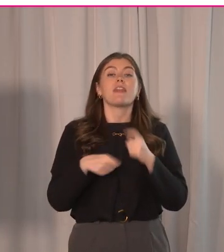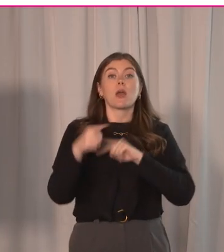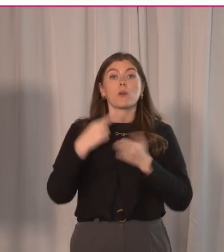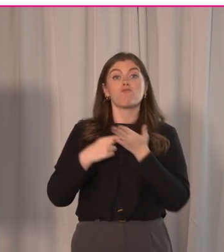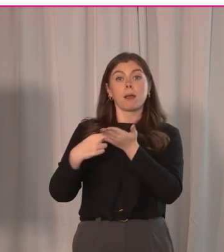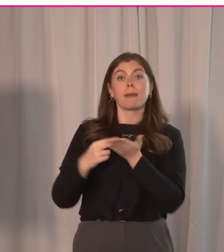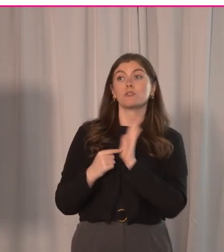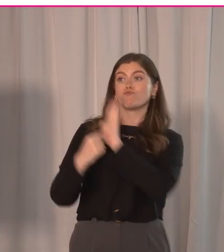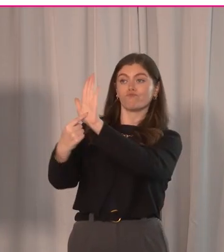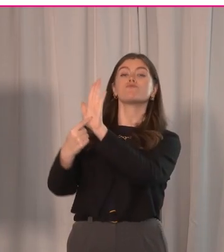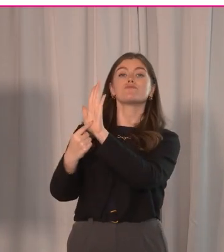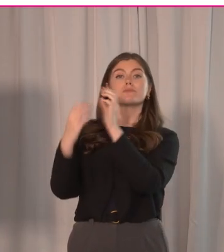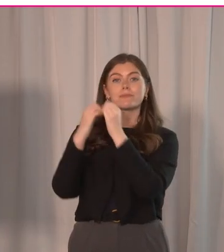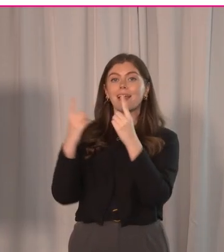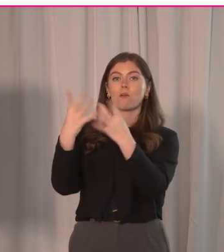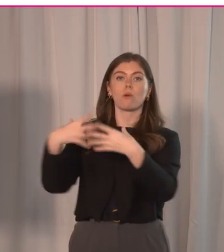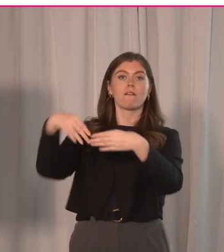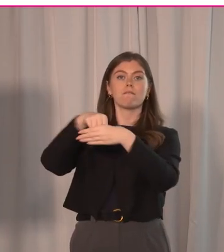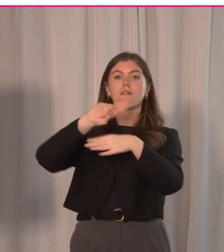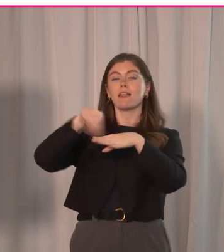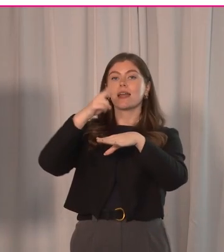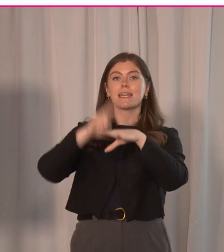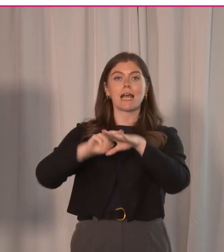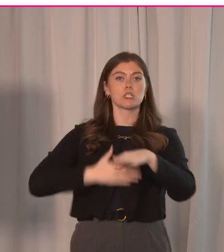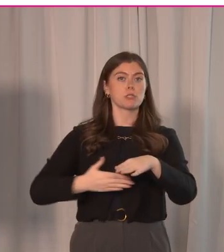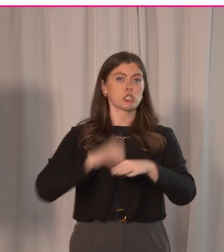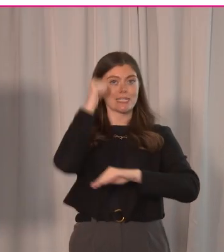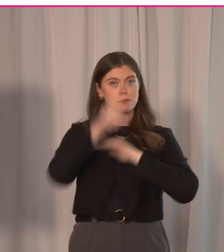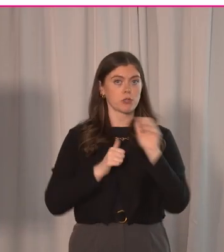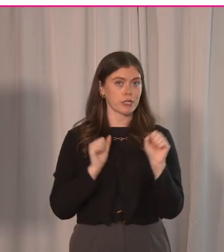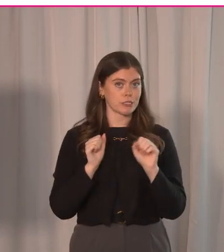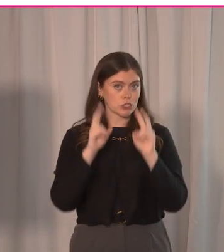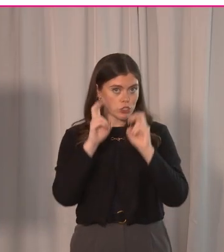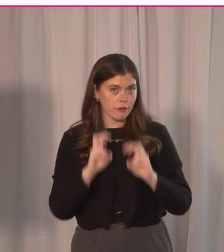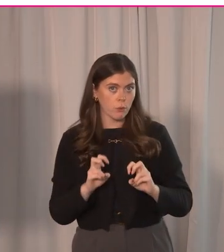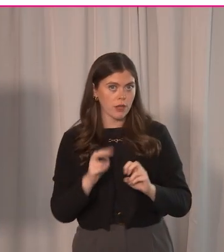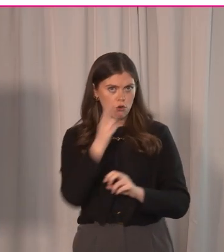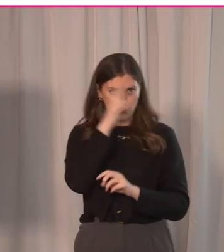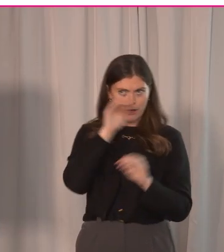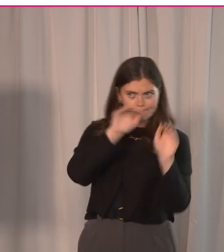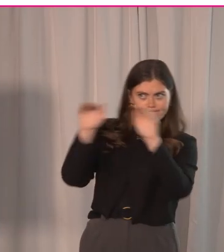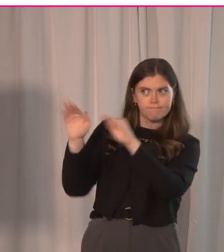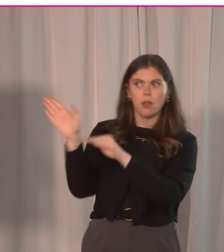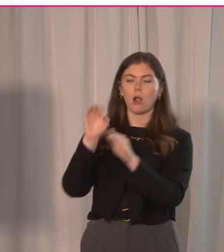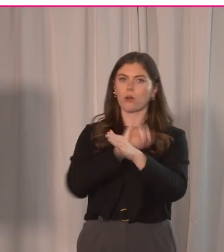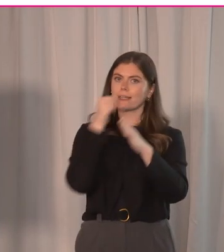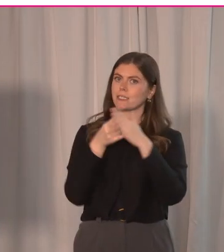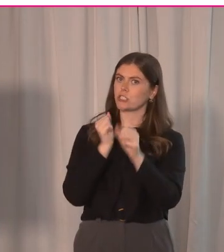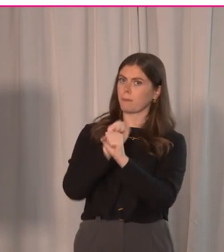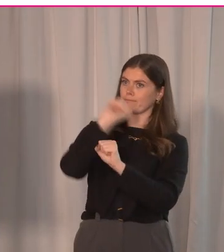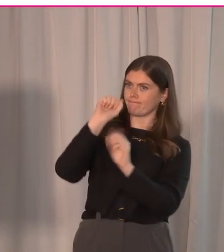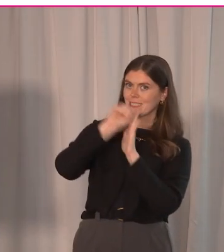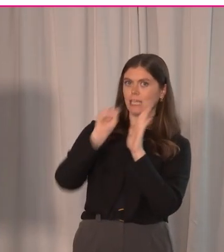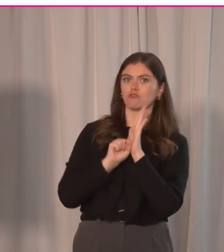to everyone involved in the National Maternity Experience Survey. We reminded all these organisations of their statutory